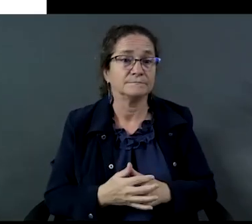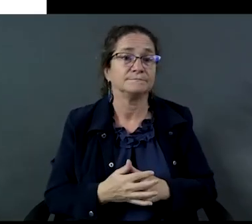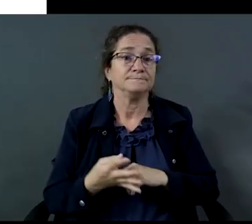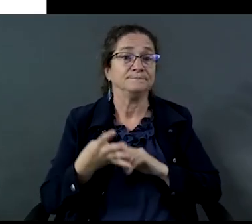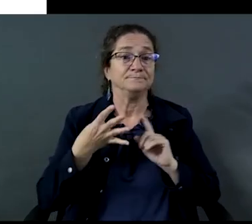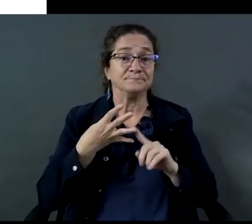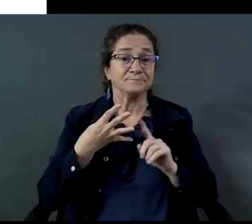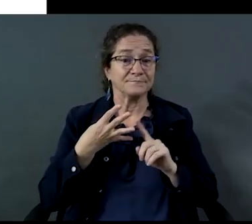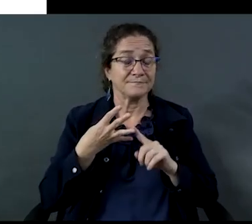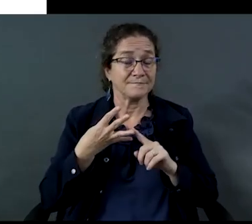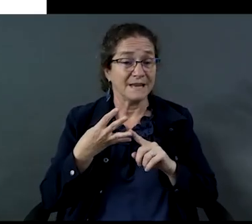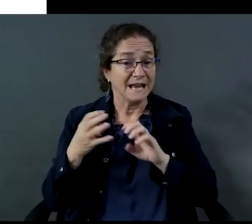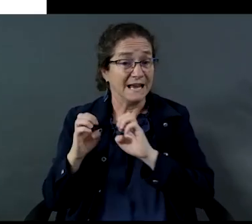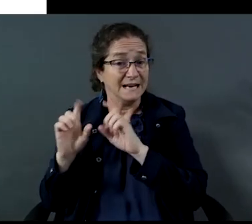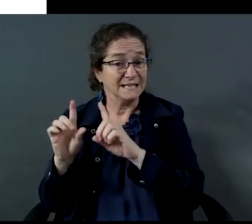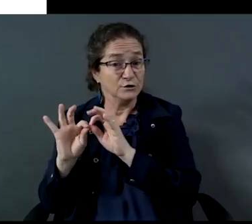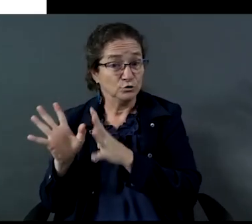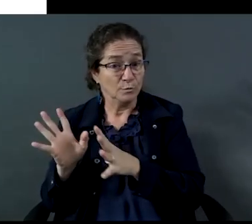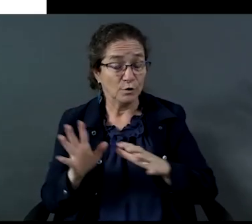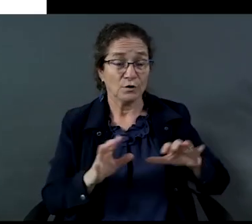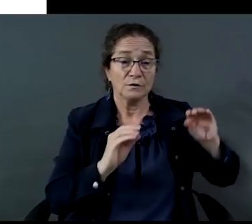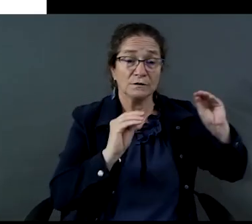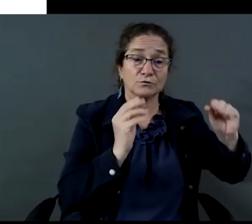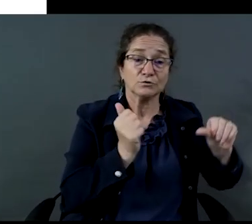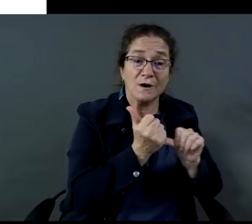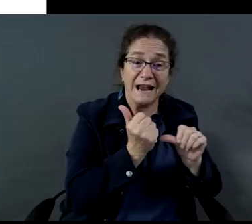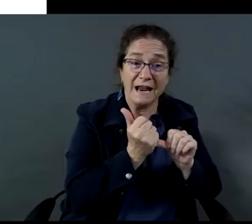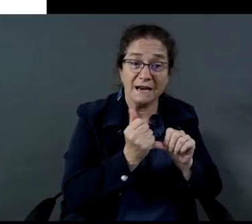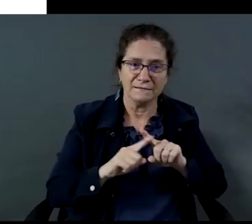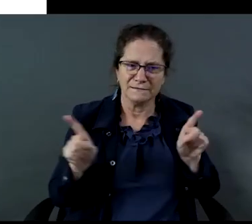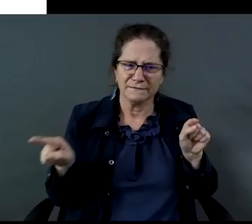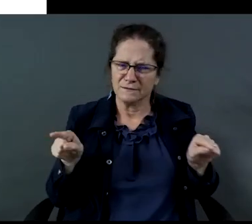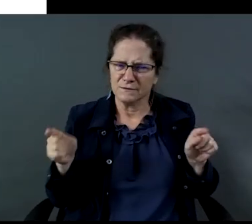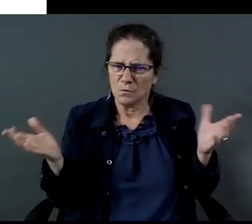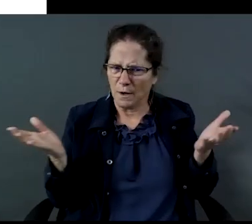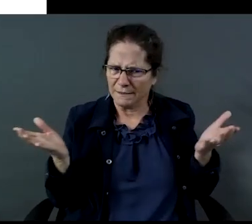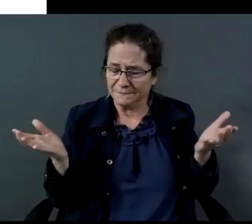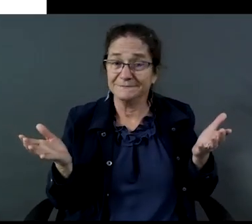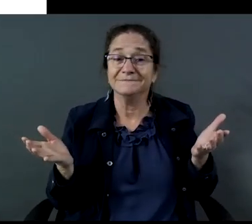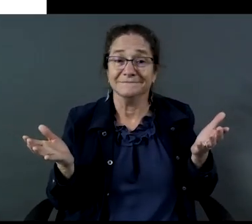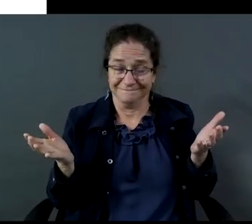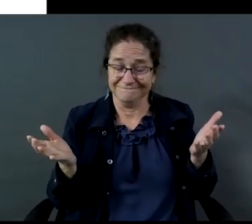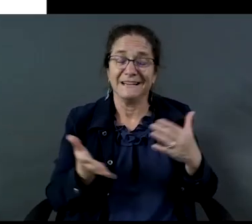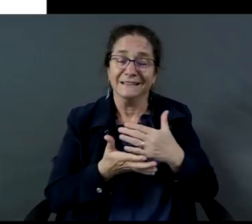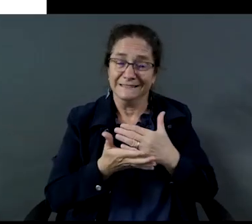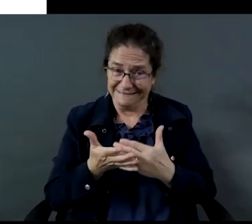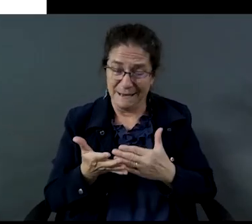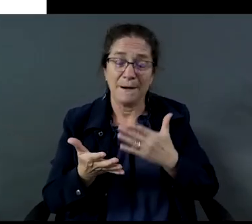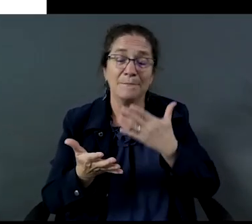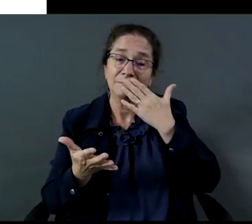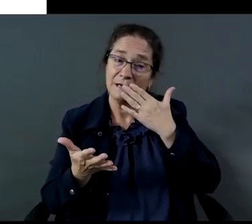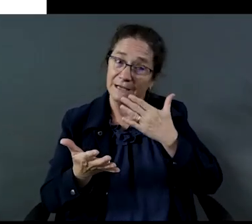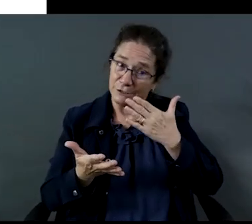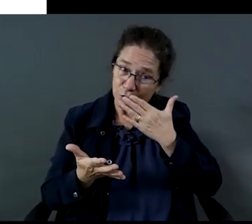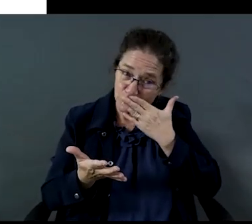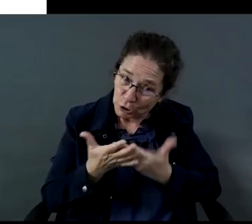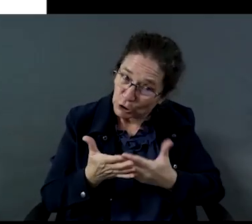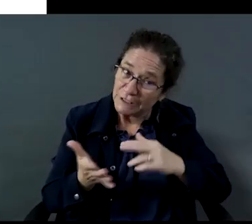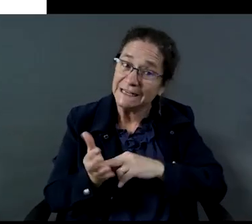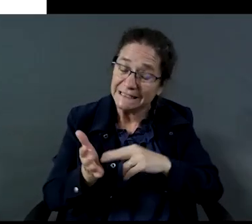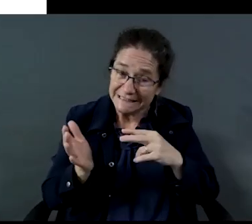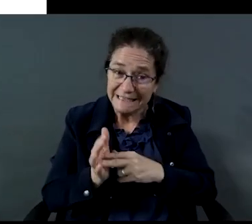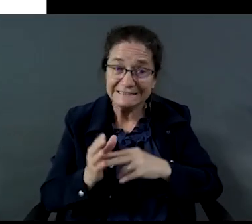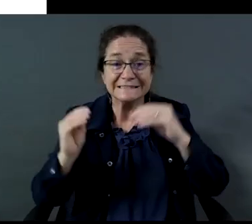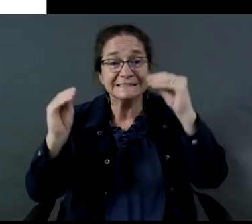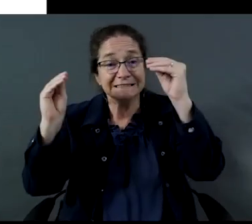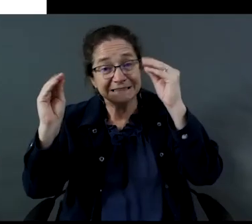an instructional aide? I have well-meaning educators that will sometimes make a comment, well, I really wish the classroom interpreter would float around